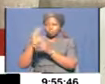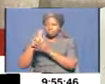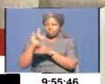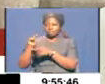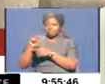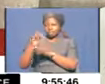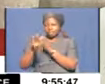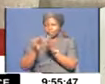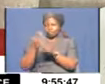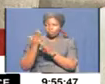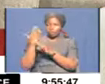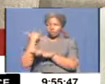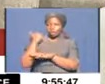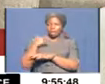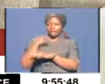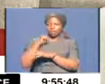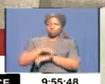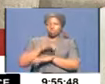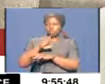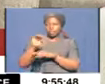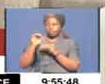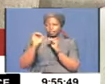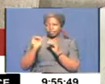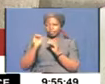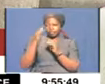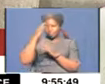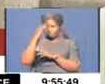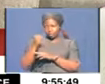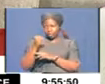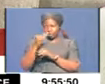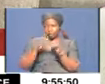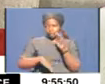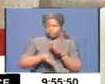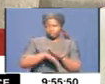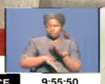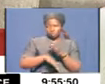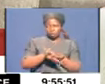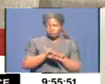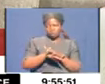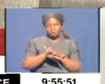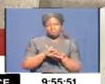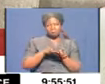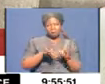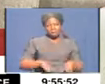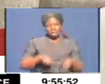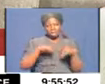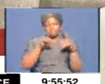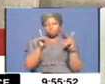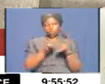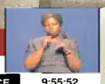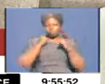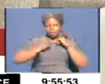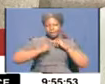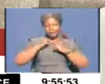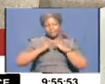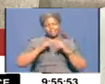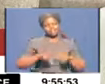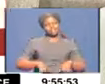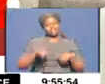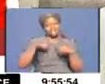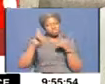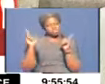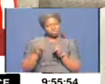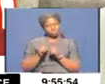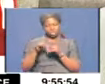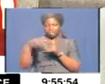fees then. Because football is short-lived. Athletics is short-lived. At the end of the day, you